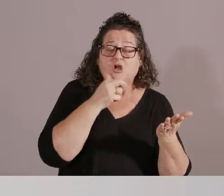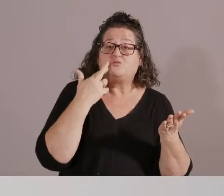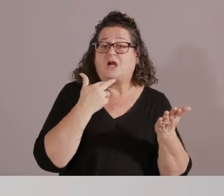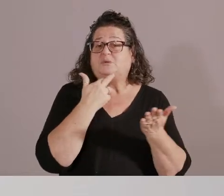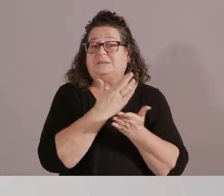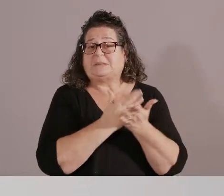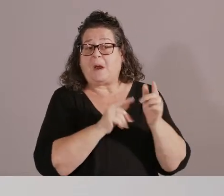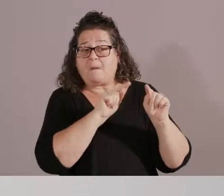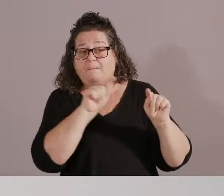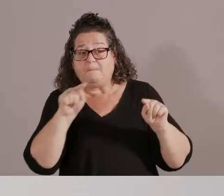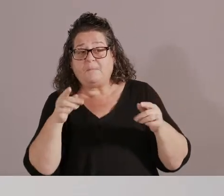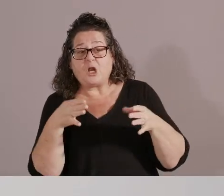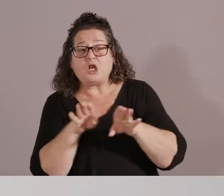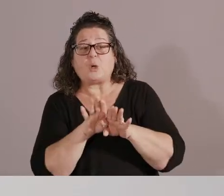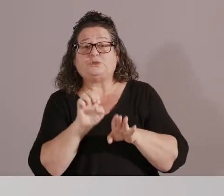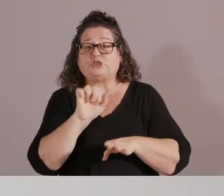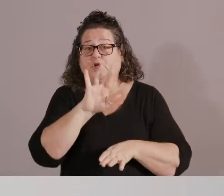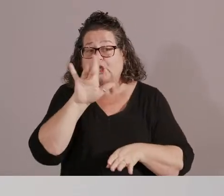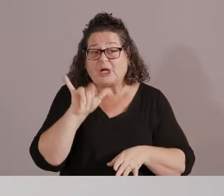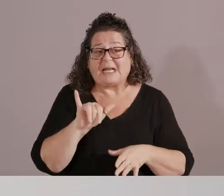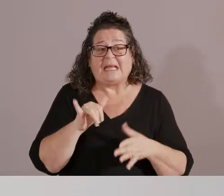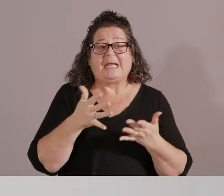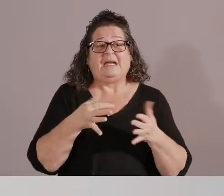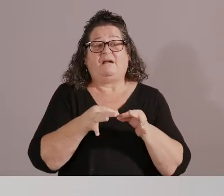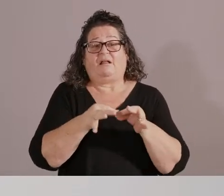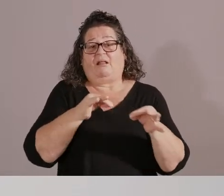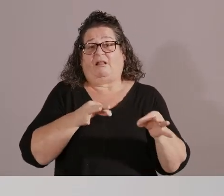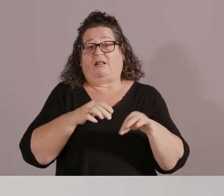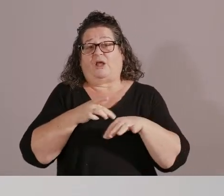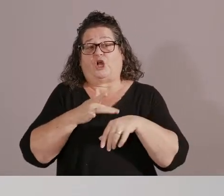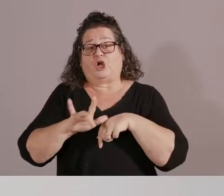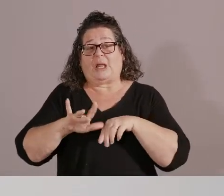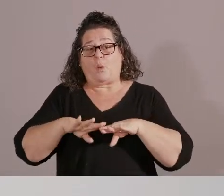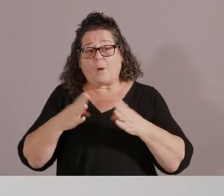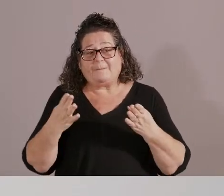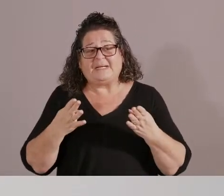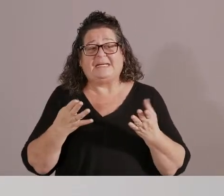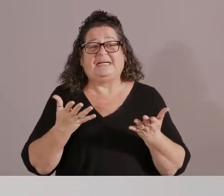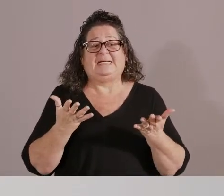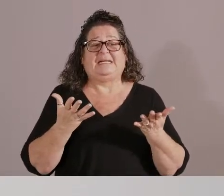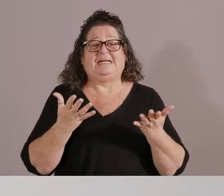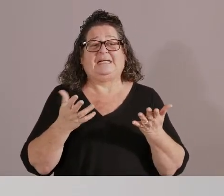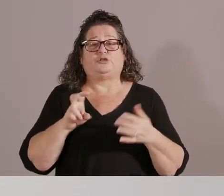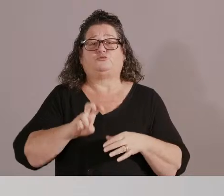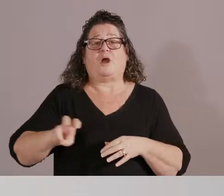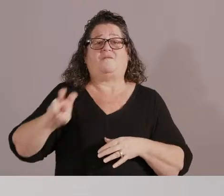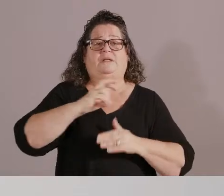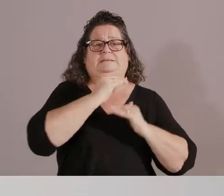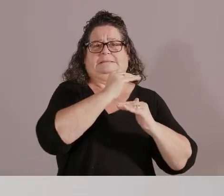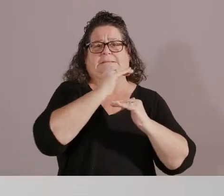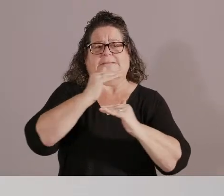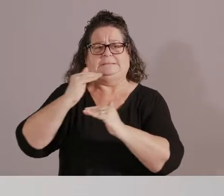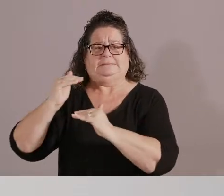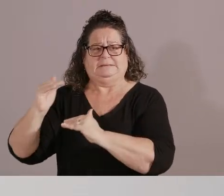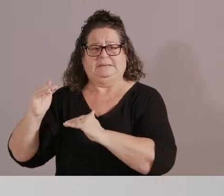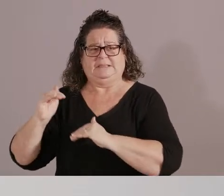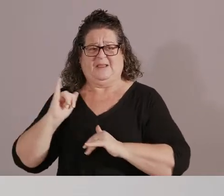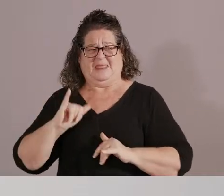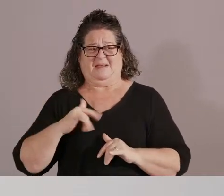down early, travel restrictions, anything else to kind of put a pause in this? You don't see anything